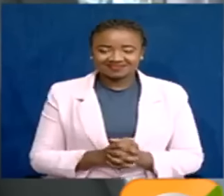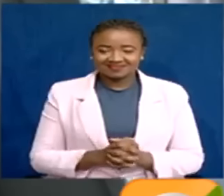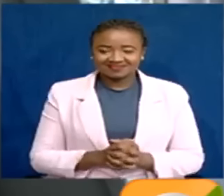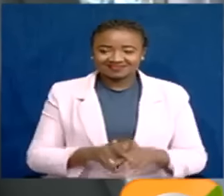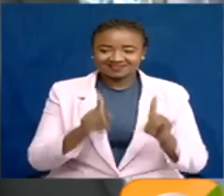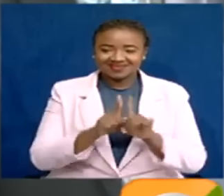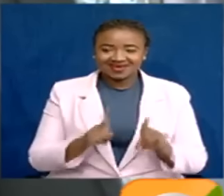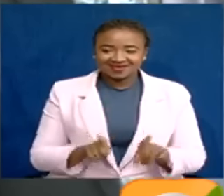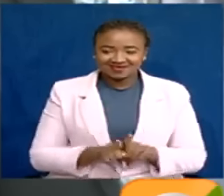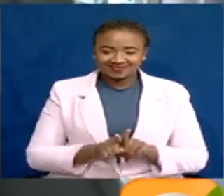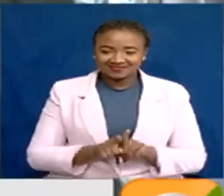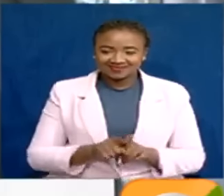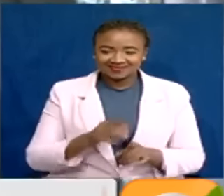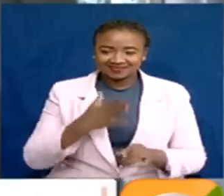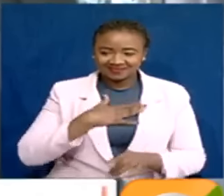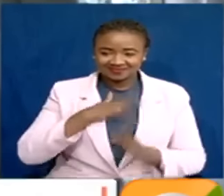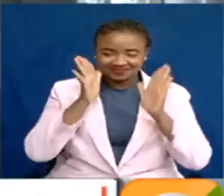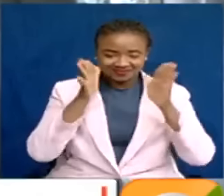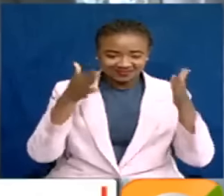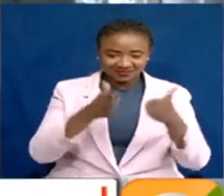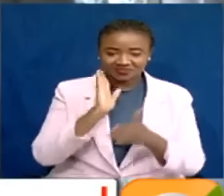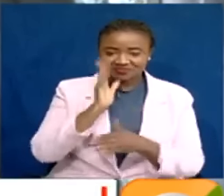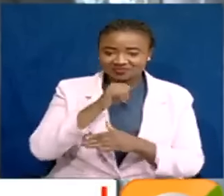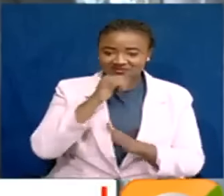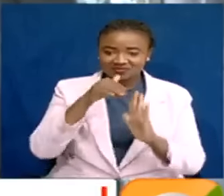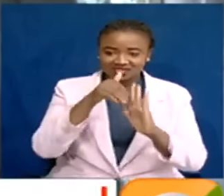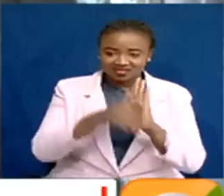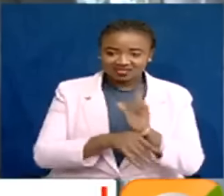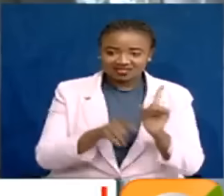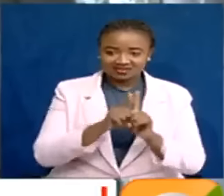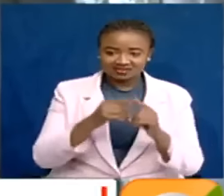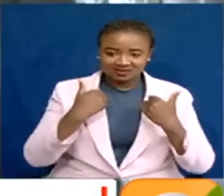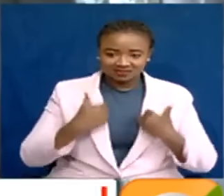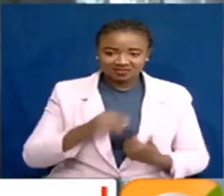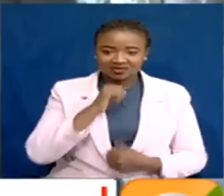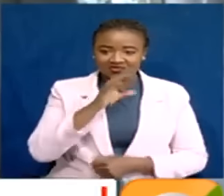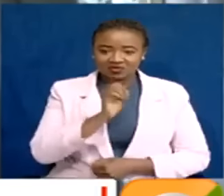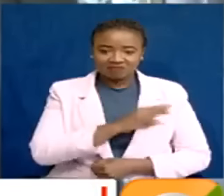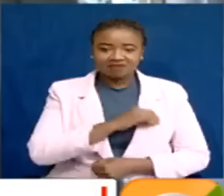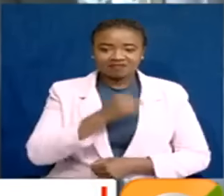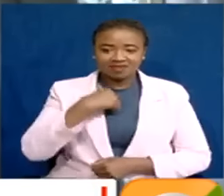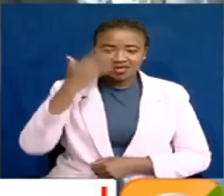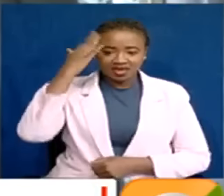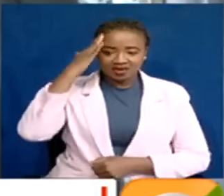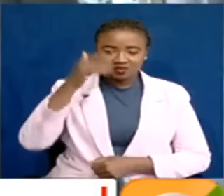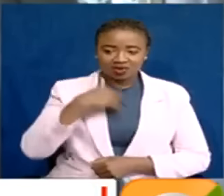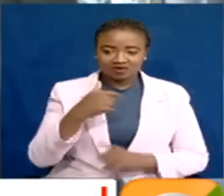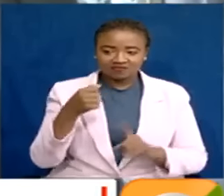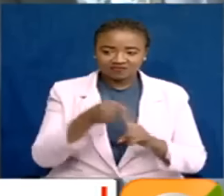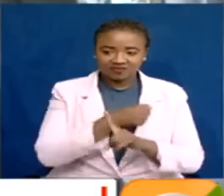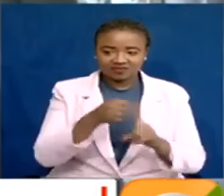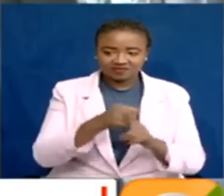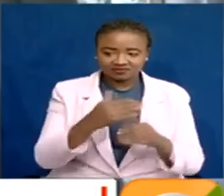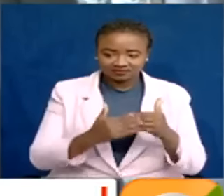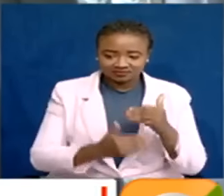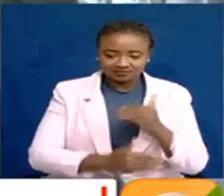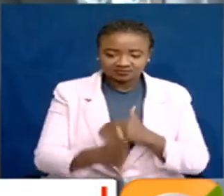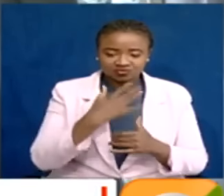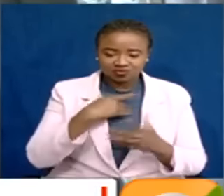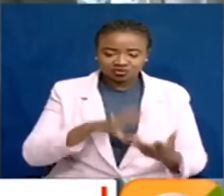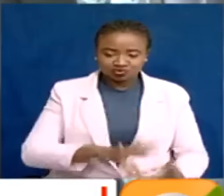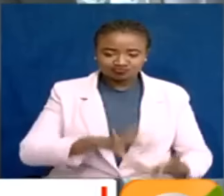is not going to be diminished. And I'm not one who walks away from a fight. I know there's a fight to dislodge President Ruto